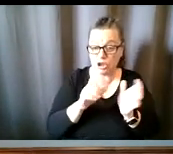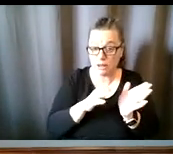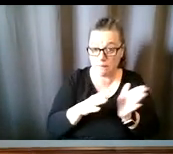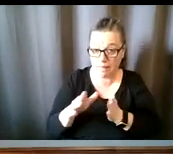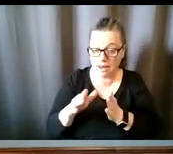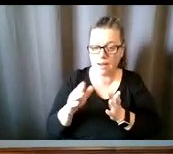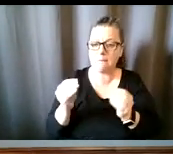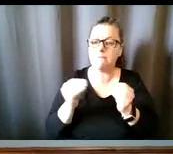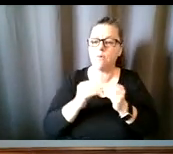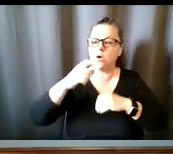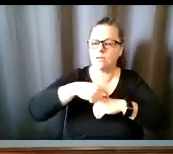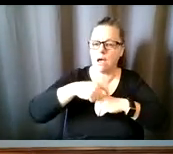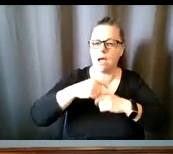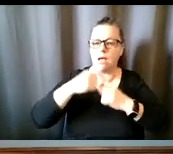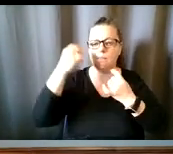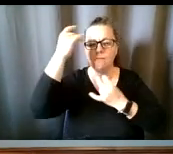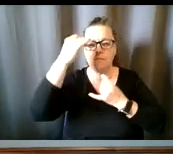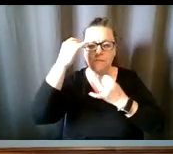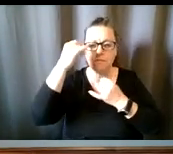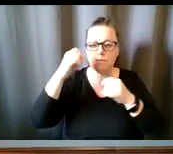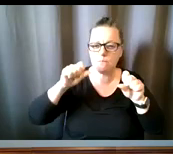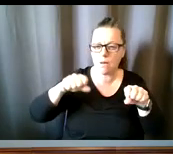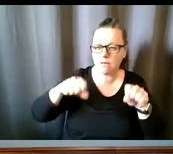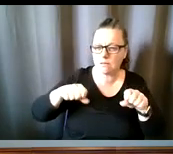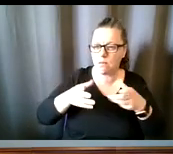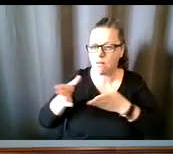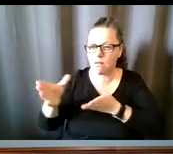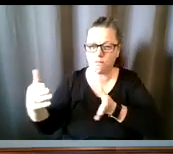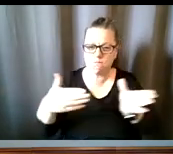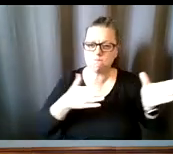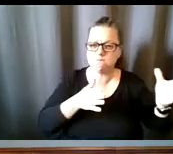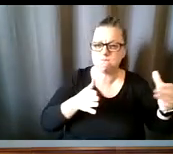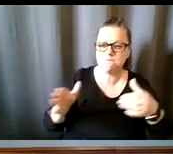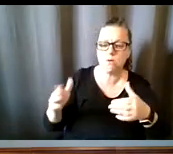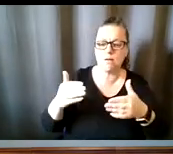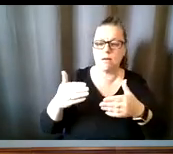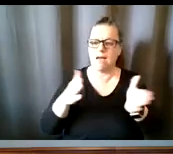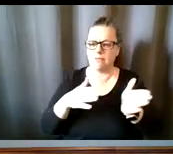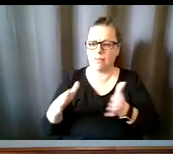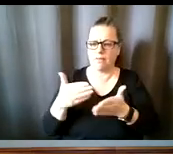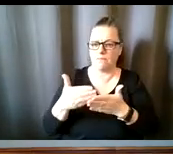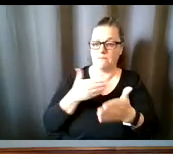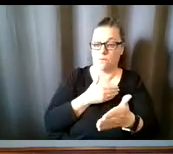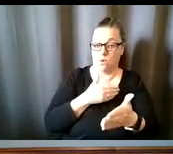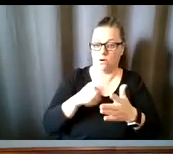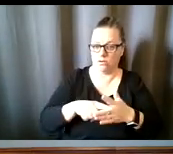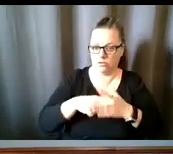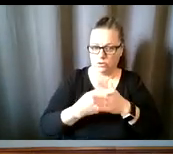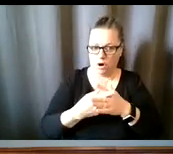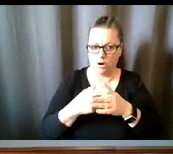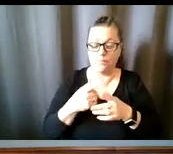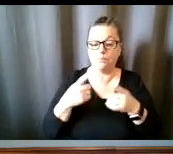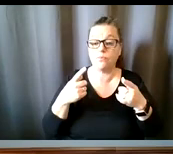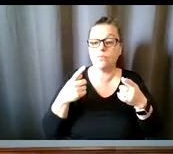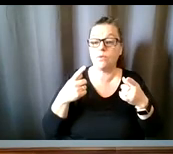thinking about what could go wrong and making sure that we have contingencies and before we even start doing the action. And so what happens is we